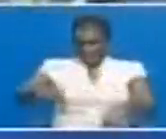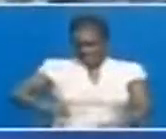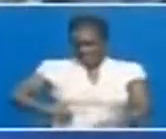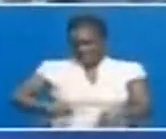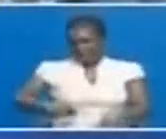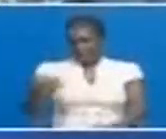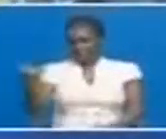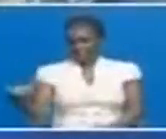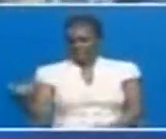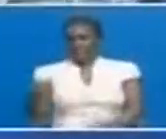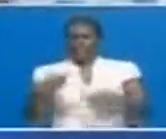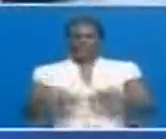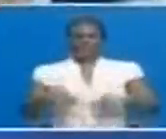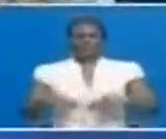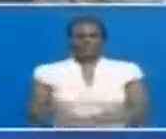Kipruto.